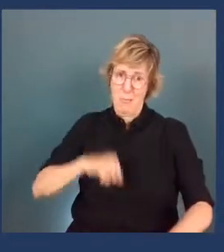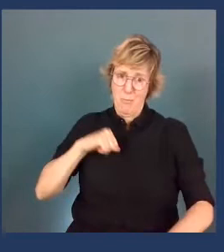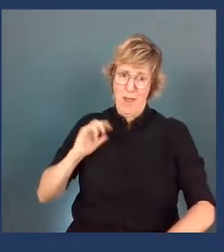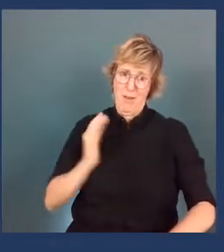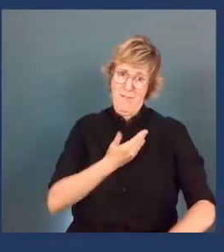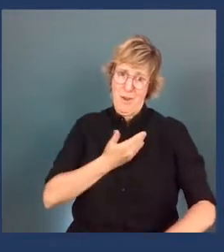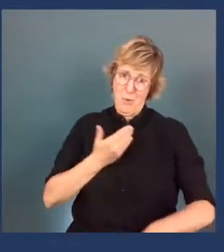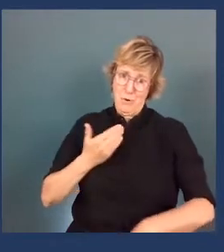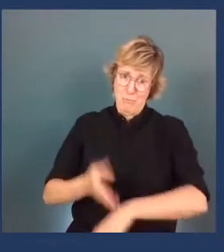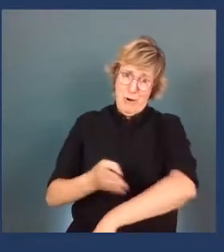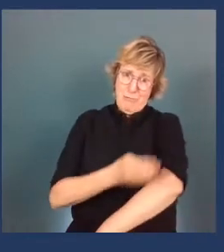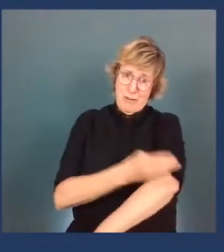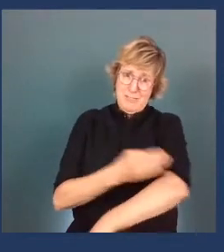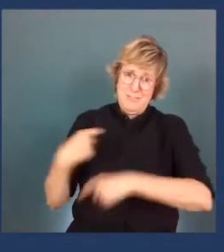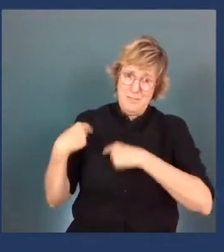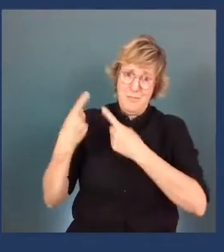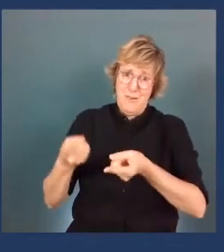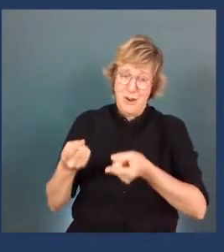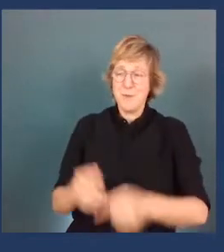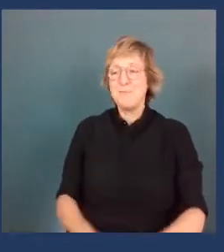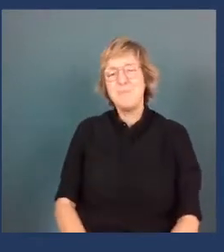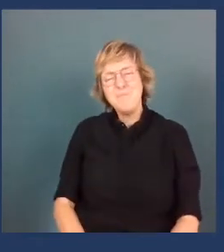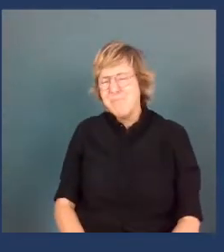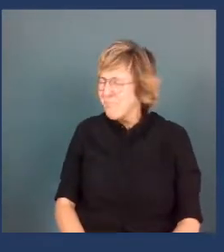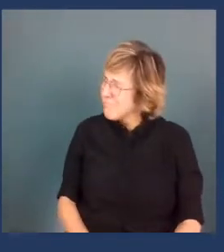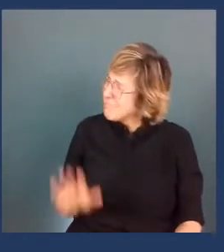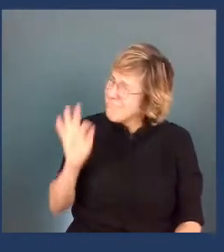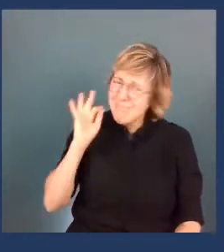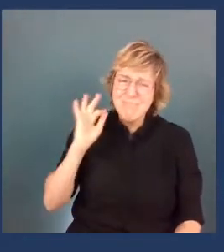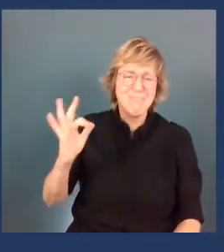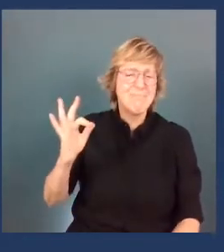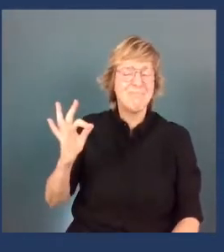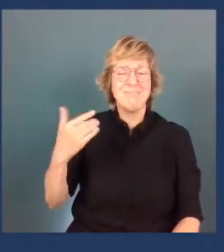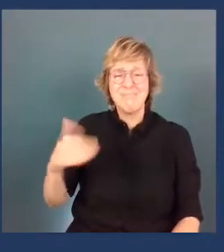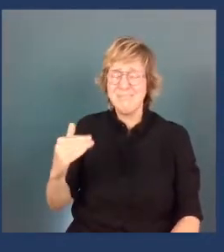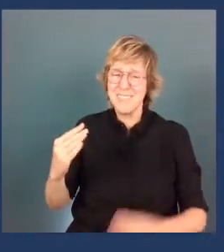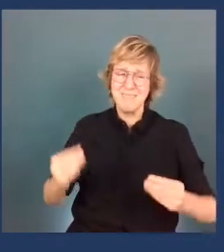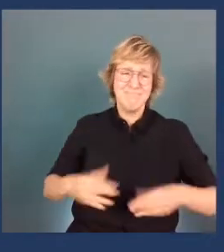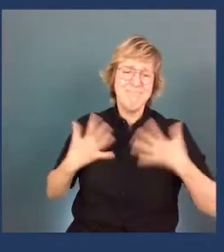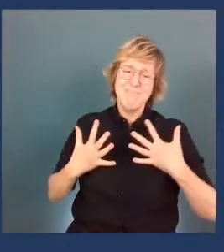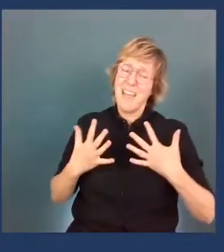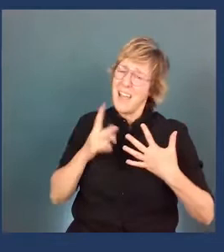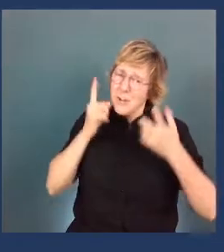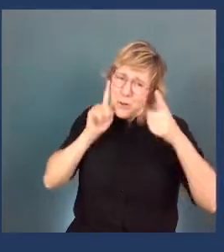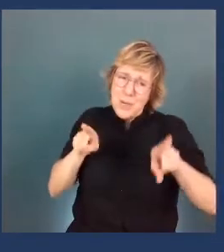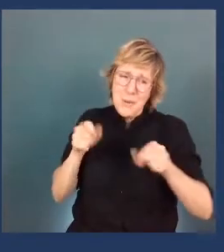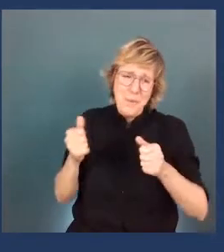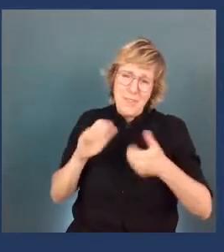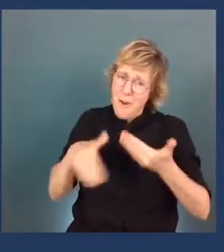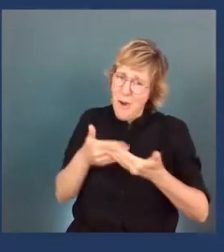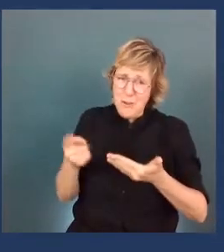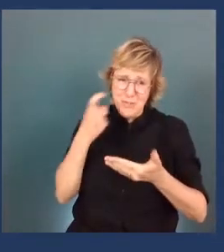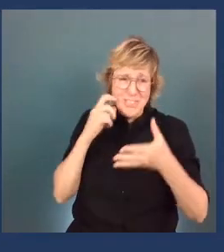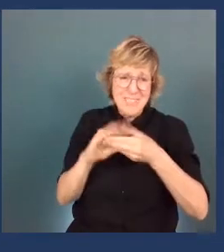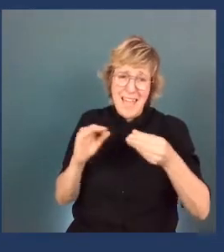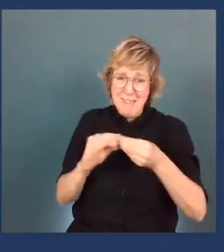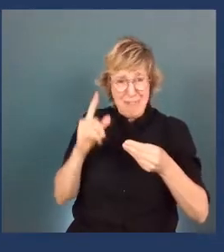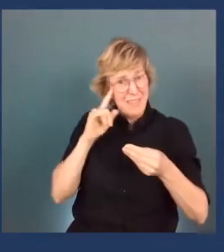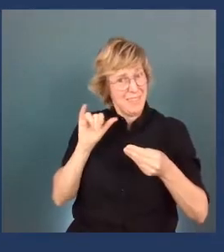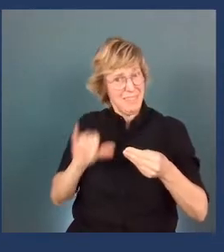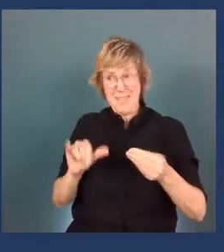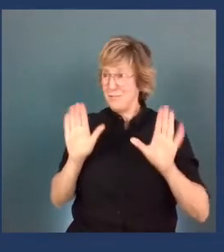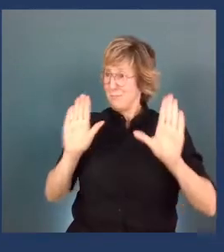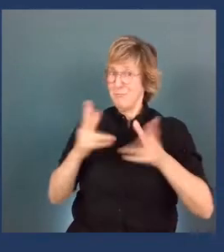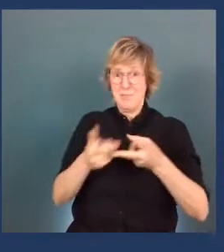far. Brilliant, inspiring, phenomenal. I completely agree with everything that you've just said. And that's probably a really great place for us